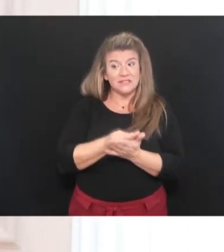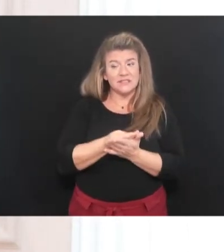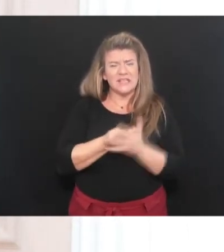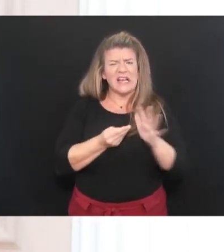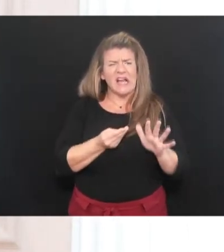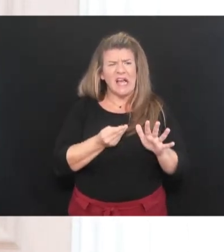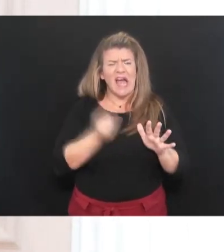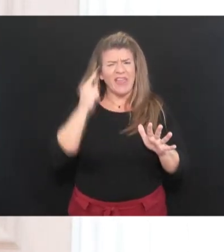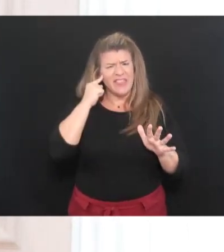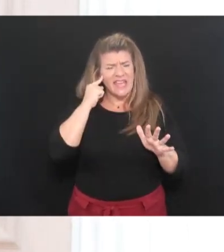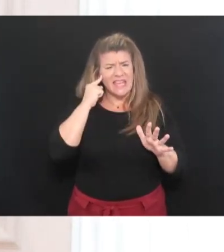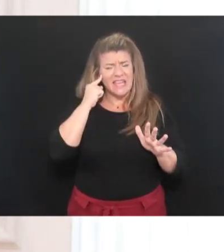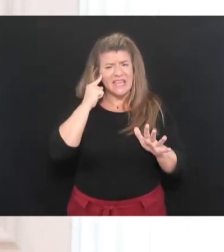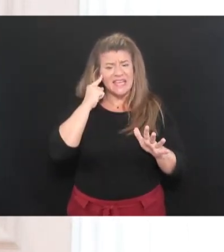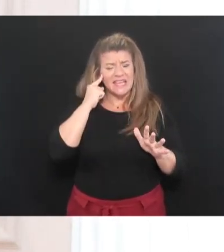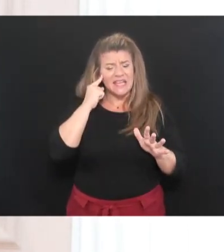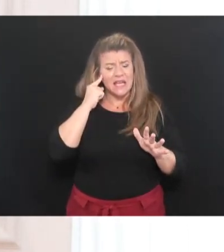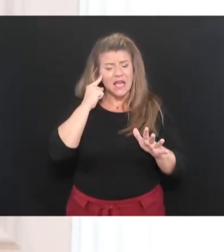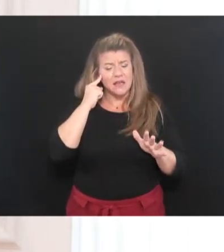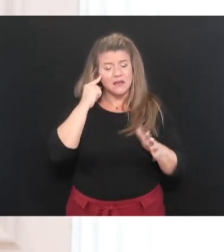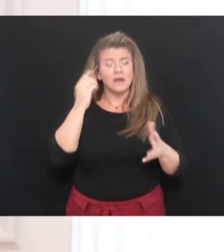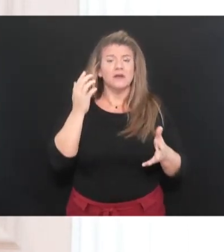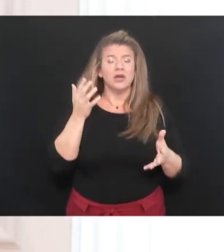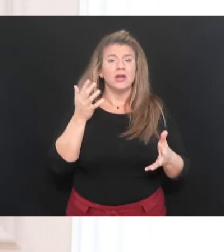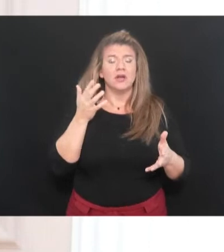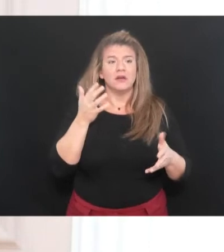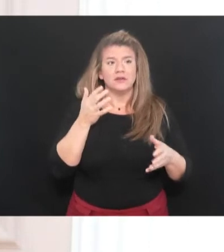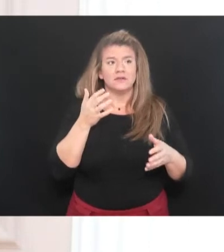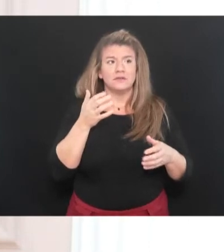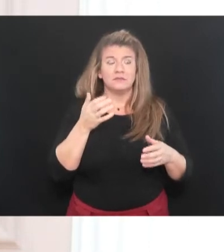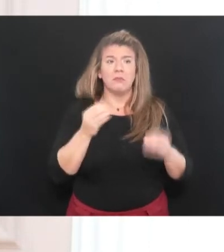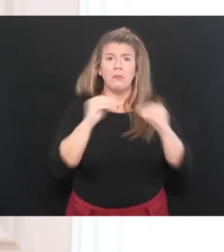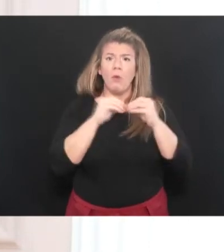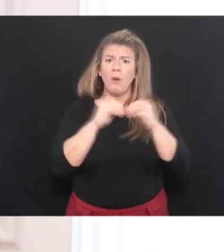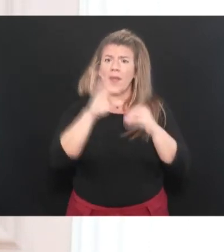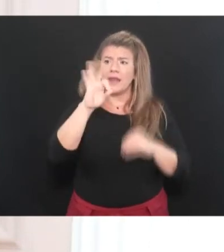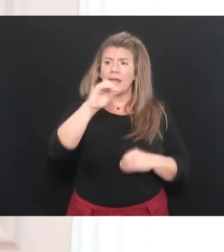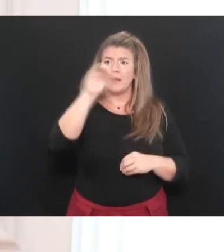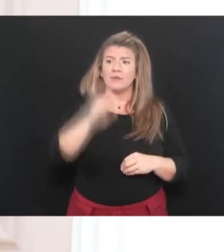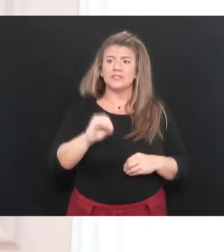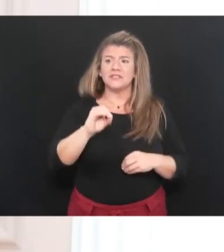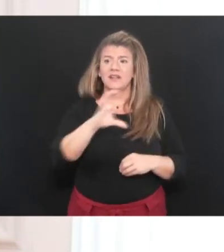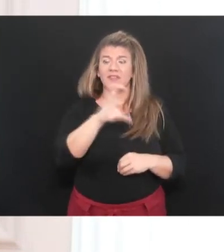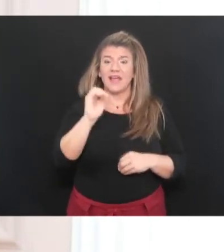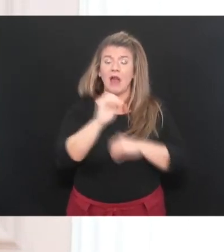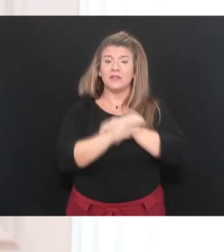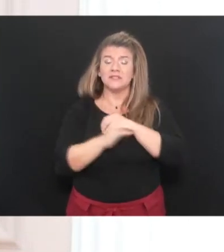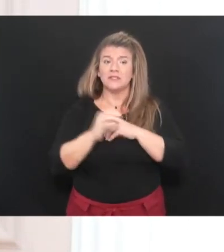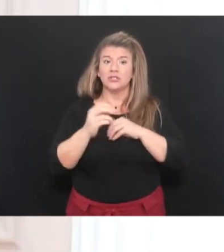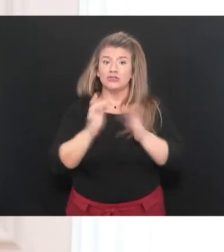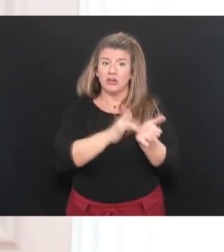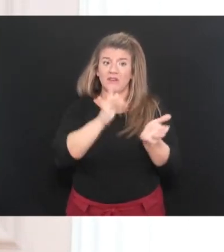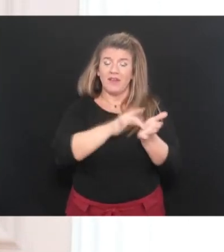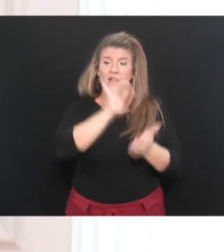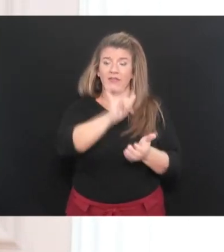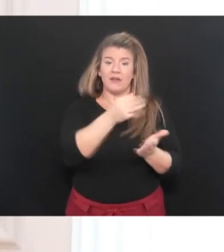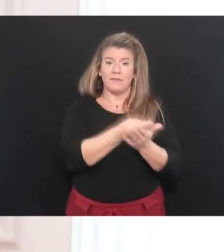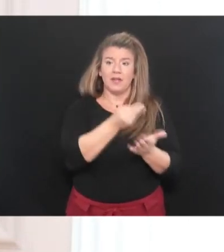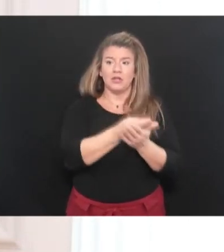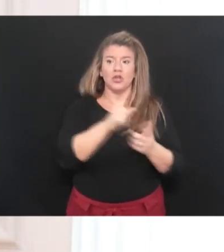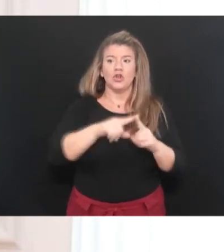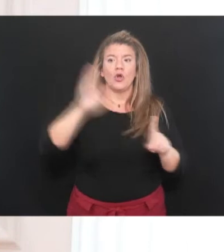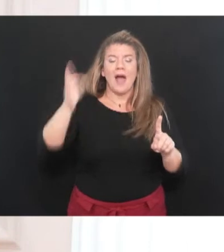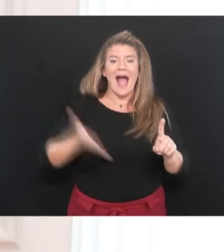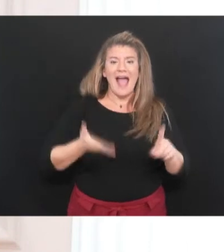believe majority, probably higher than 90% of the counties actually took advantage of the funds to hire and